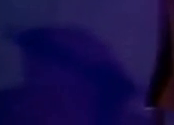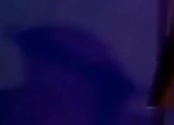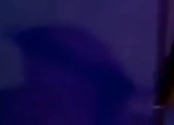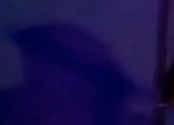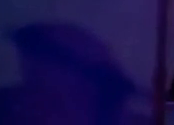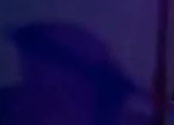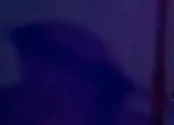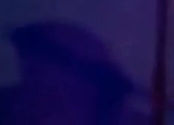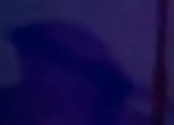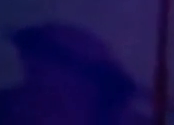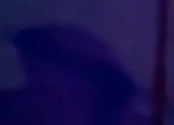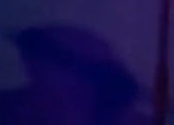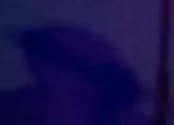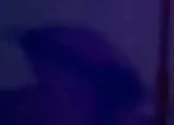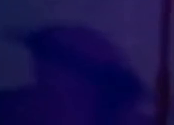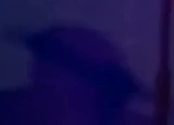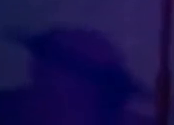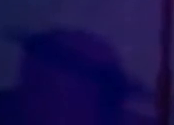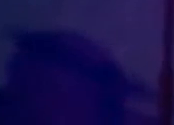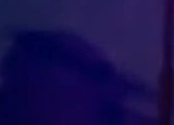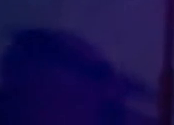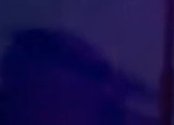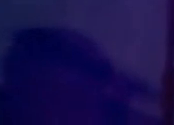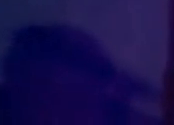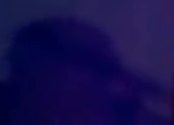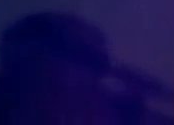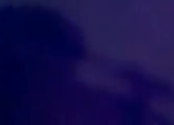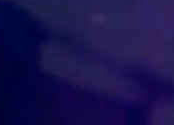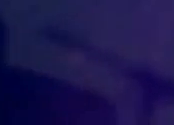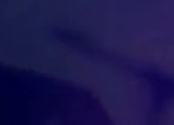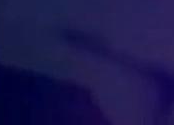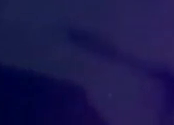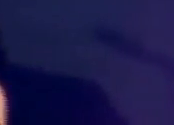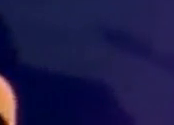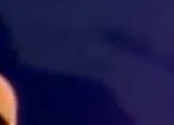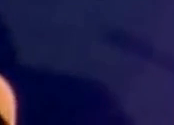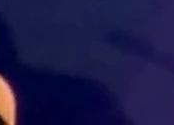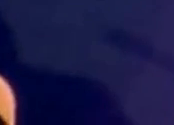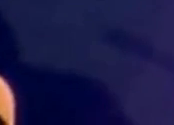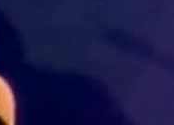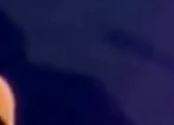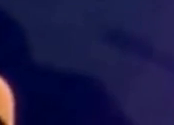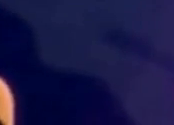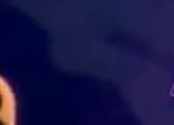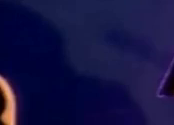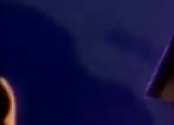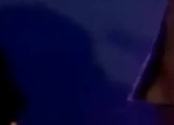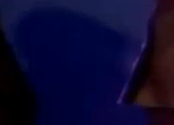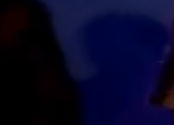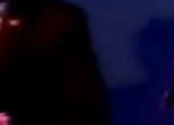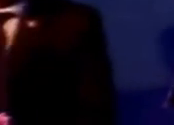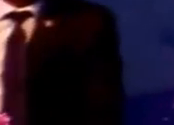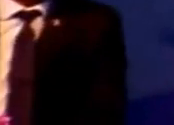and to inform this place, the spiritual world, that we are here in this conference. We are going to ask the horns to be